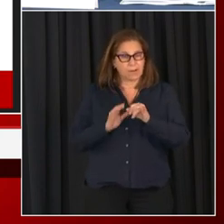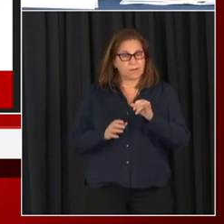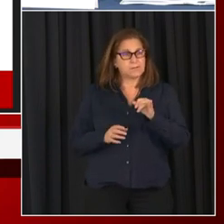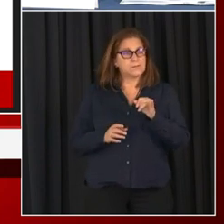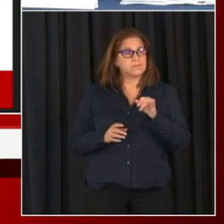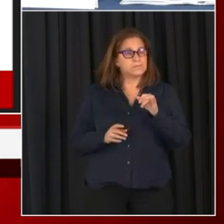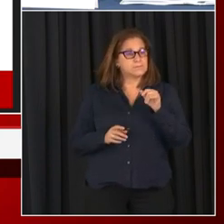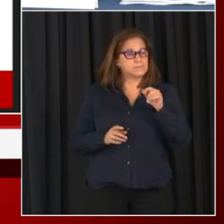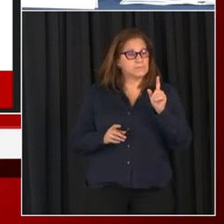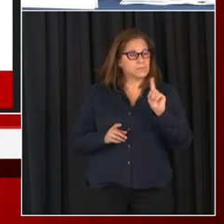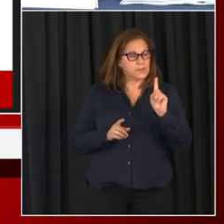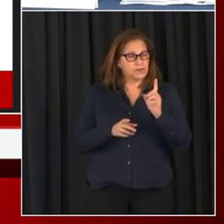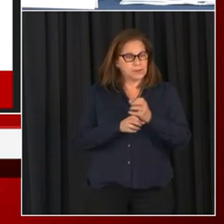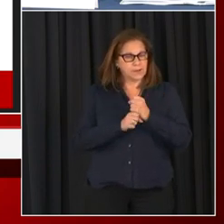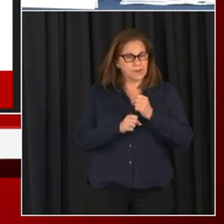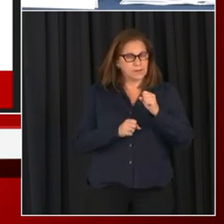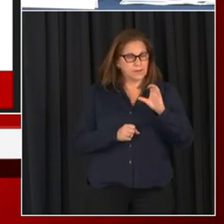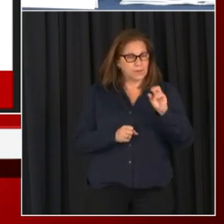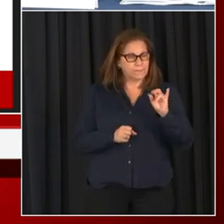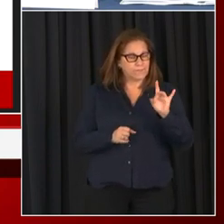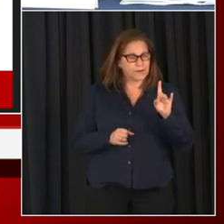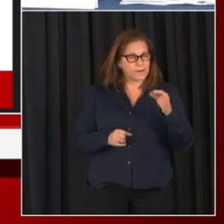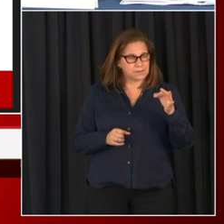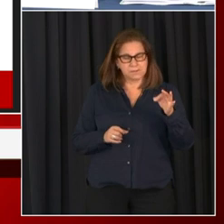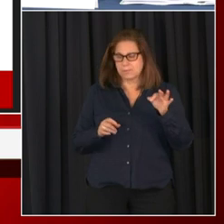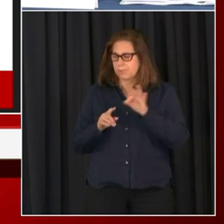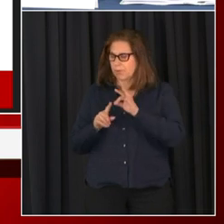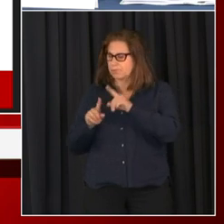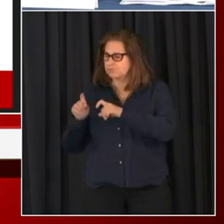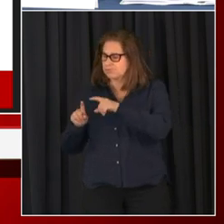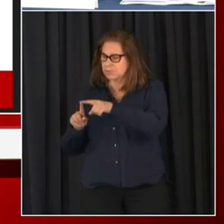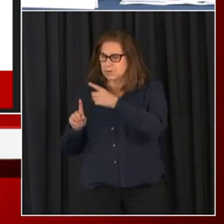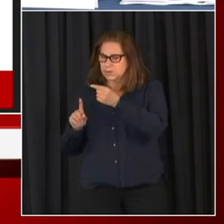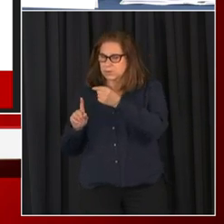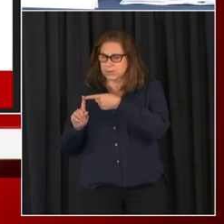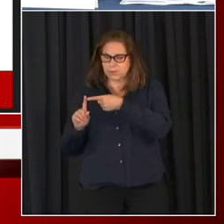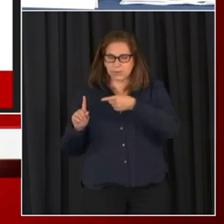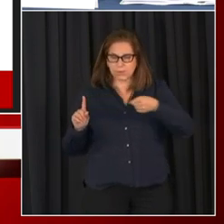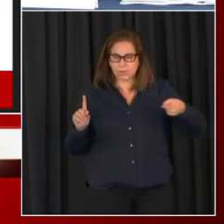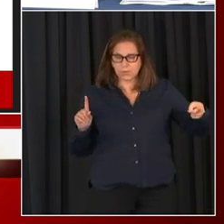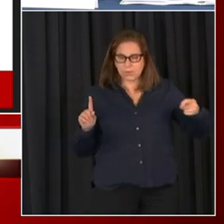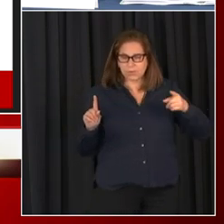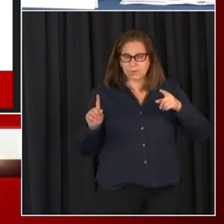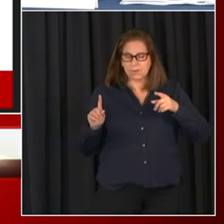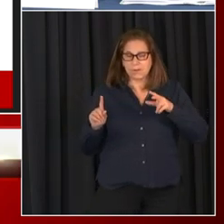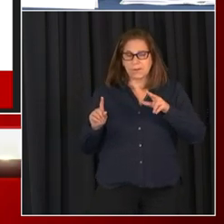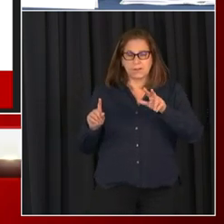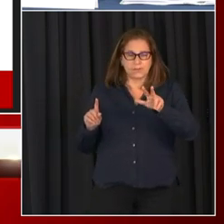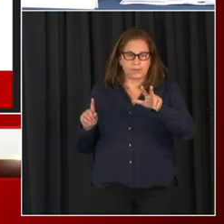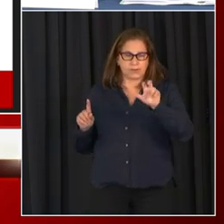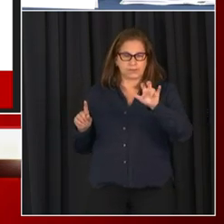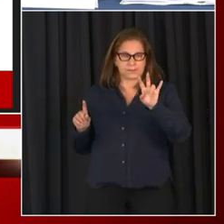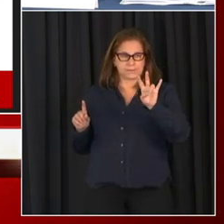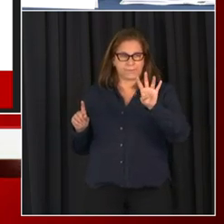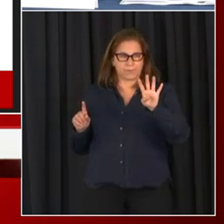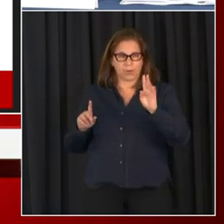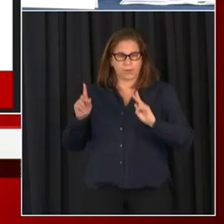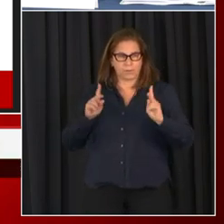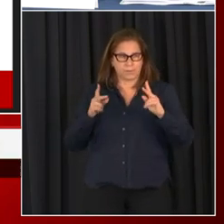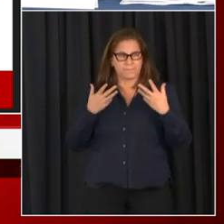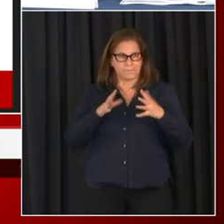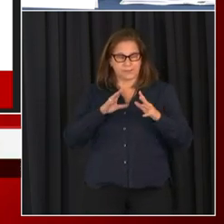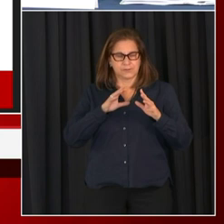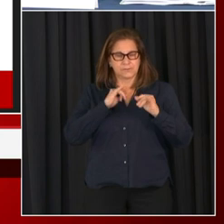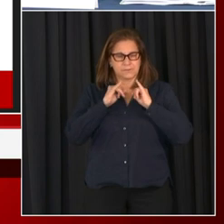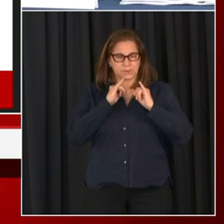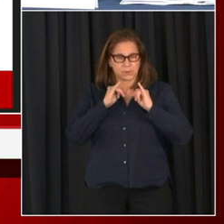of the 374 individuals who were interviewed and have provided us